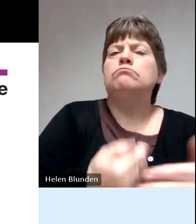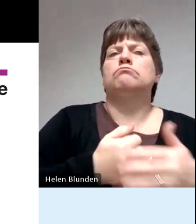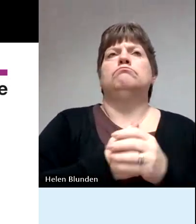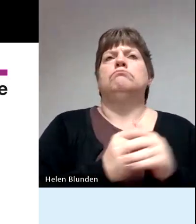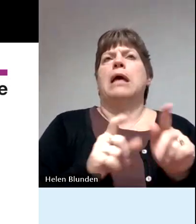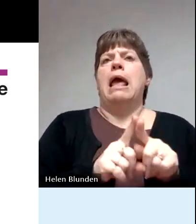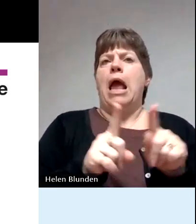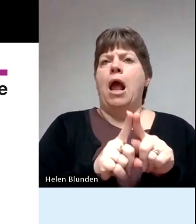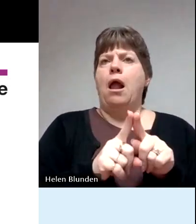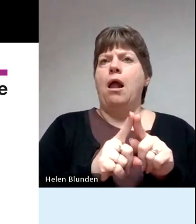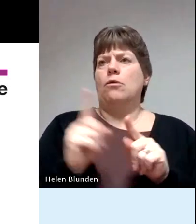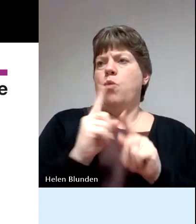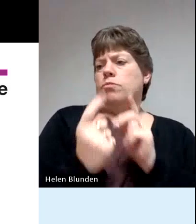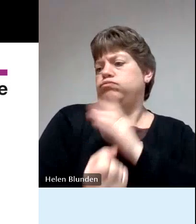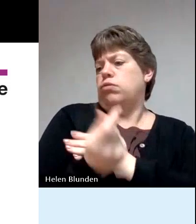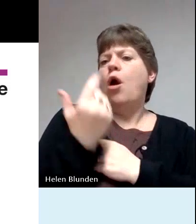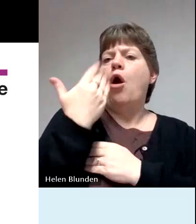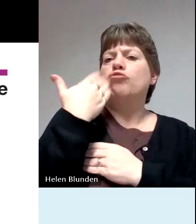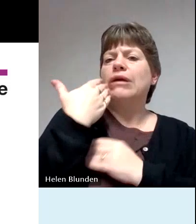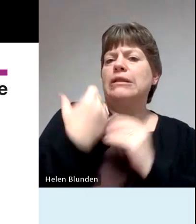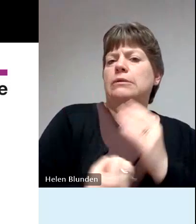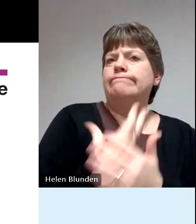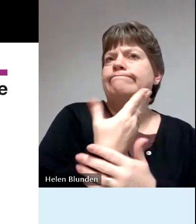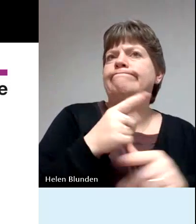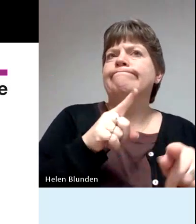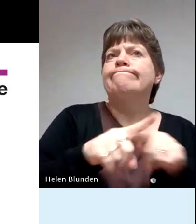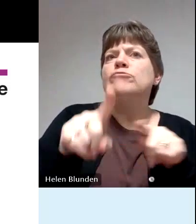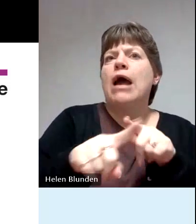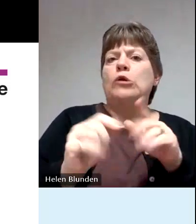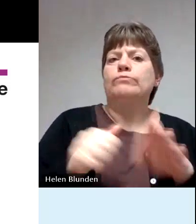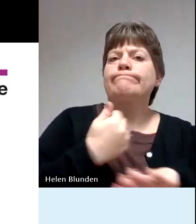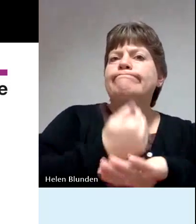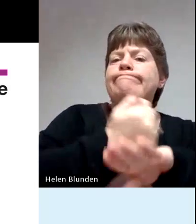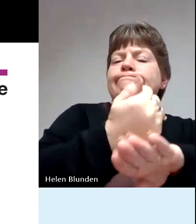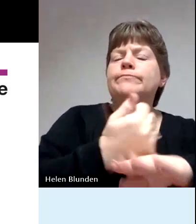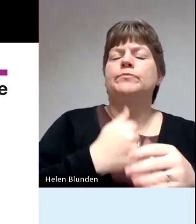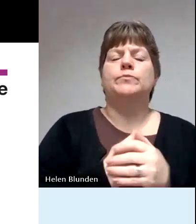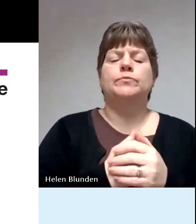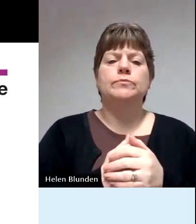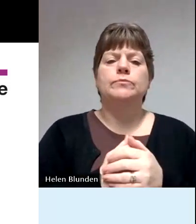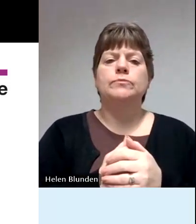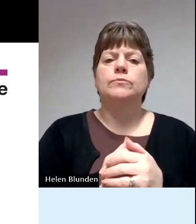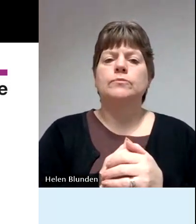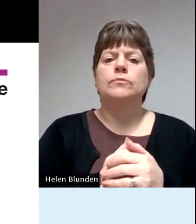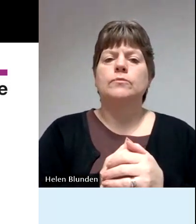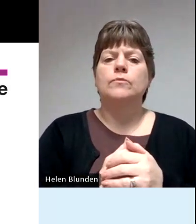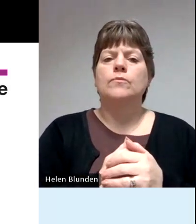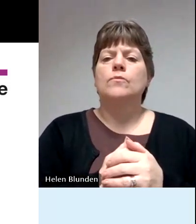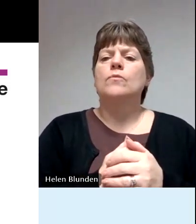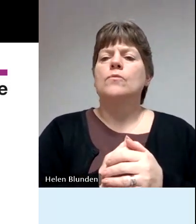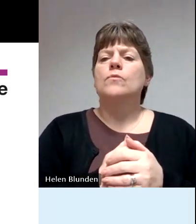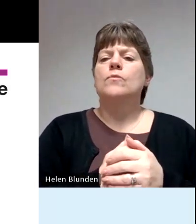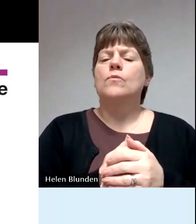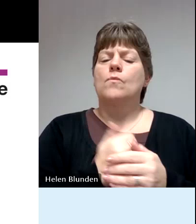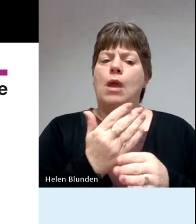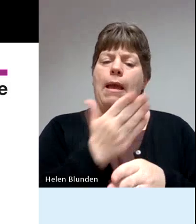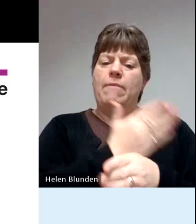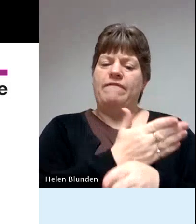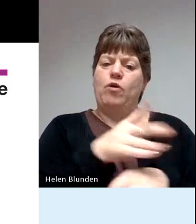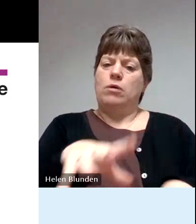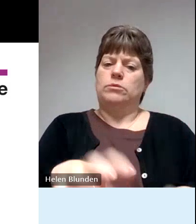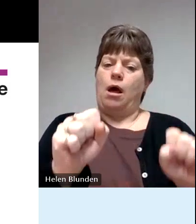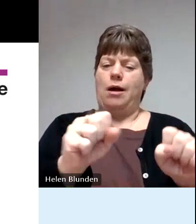some of the more recent developments that we've tried to put in. We had a little conversation before the meeting